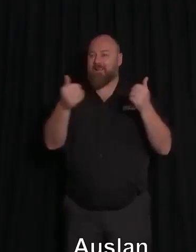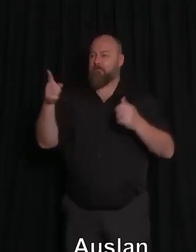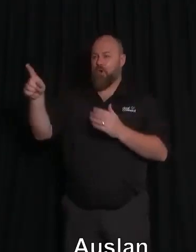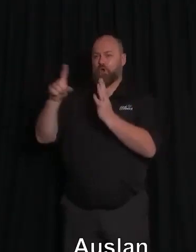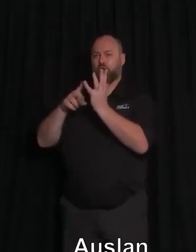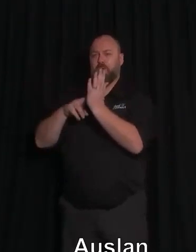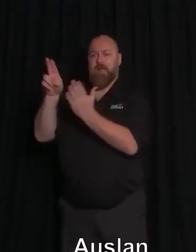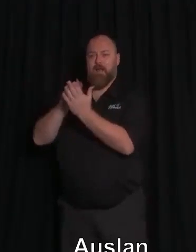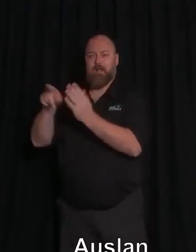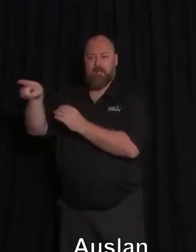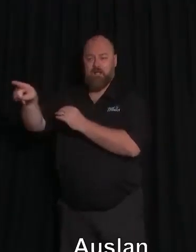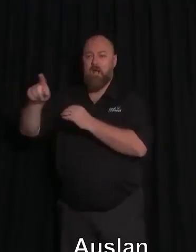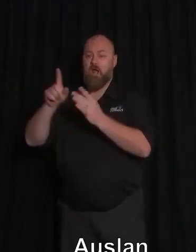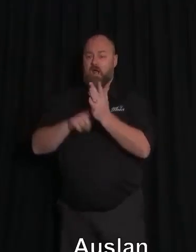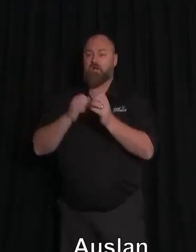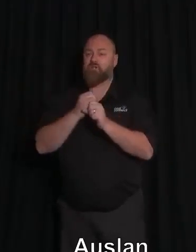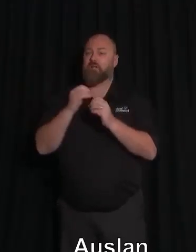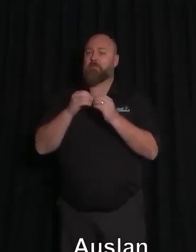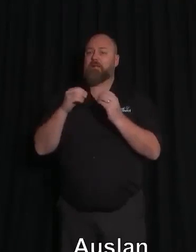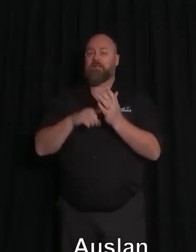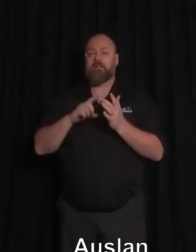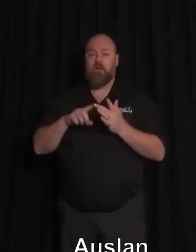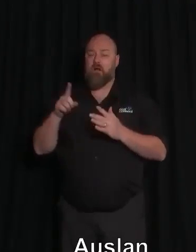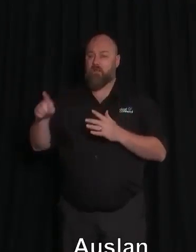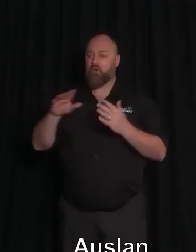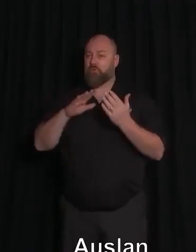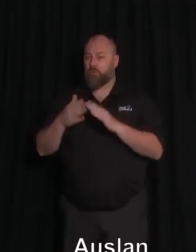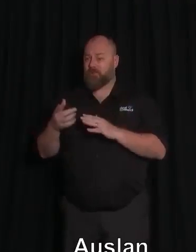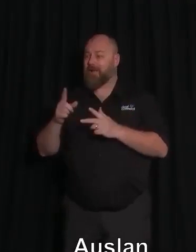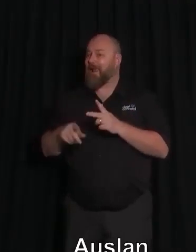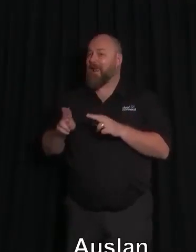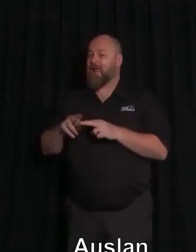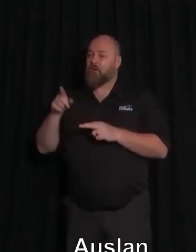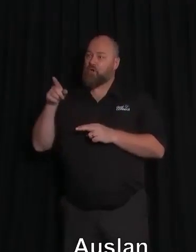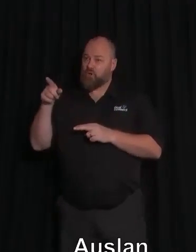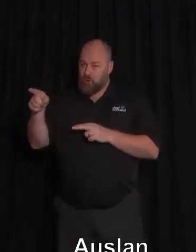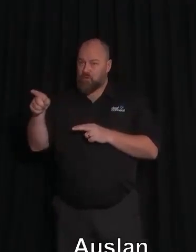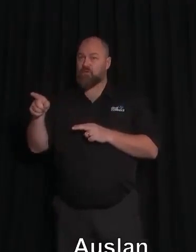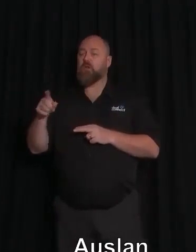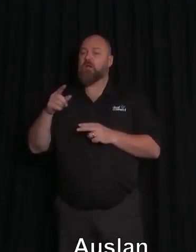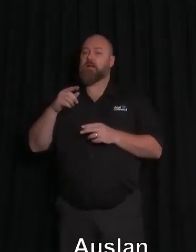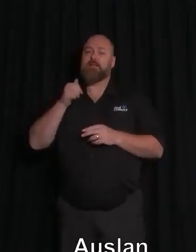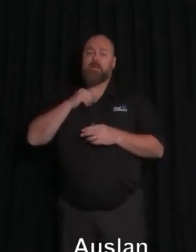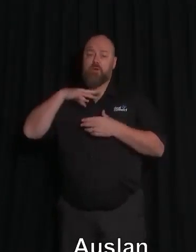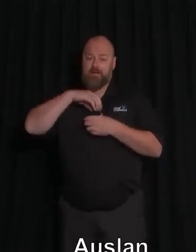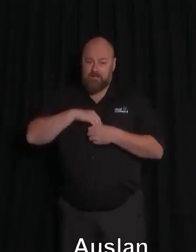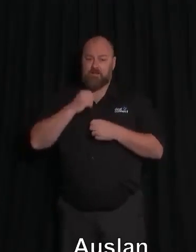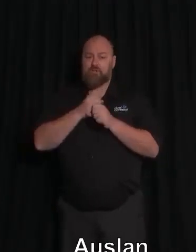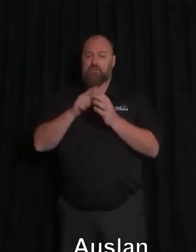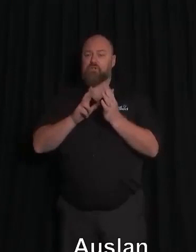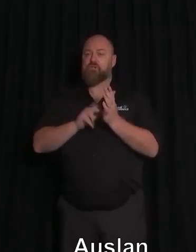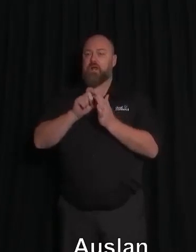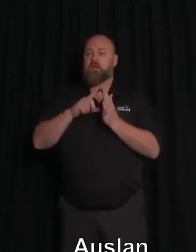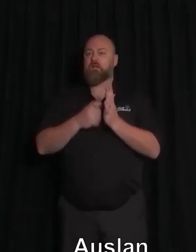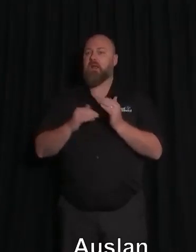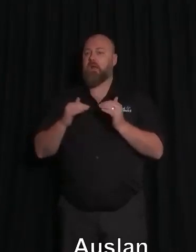actually LGBTI communities as a whole is that in the UN context, sexual orientation and gender identity has always been negotiated